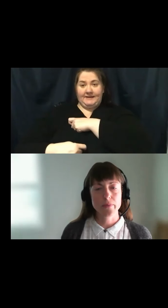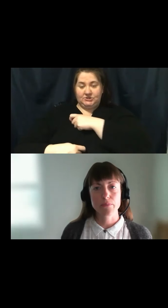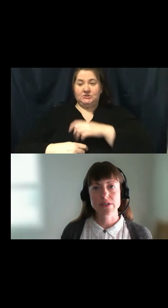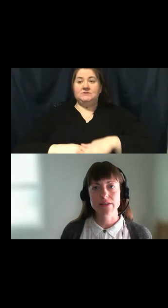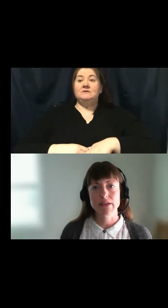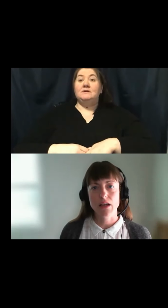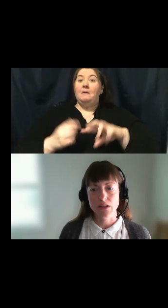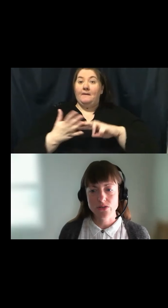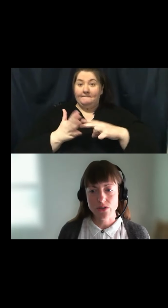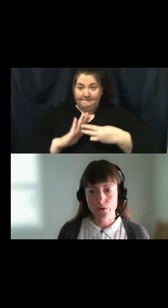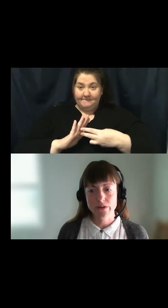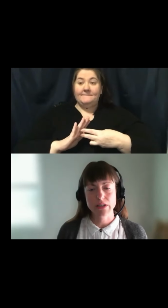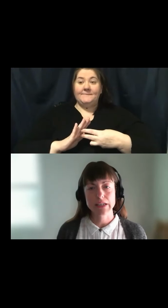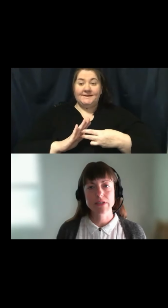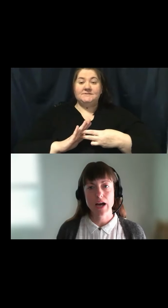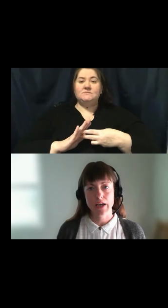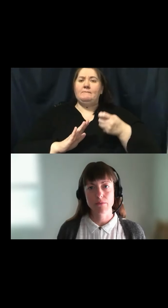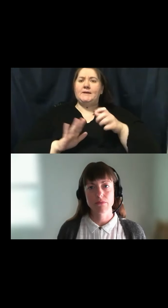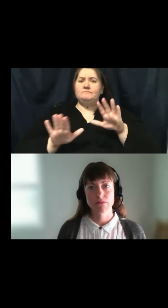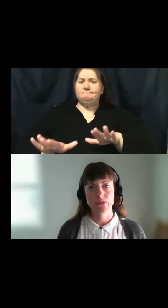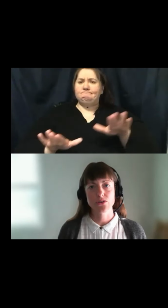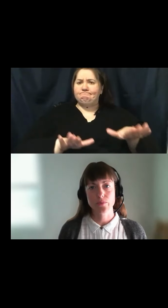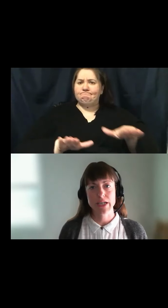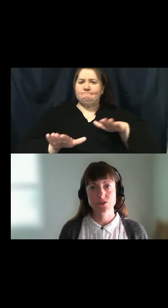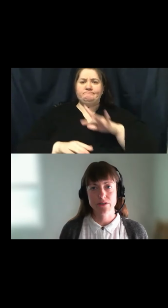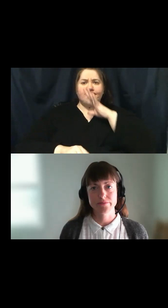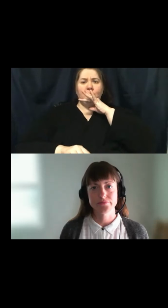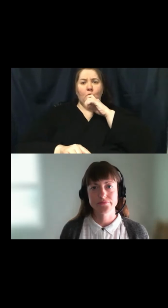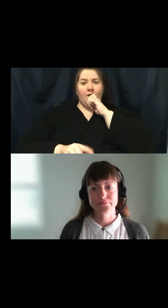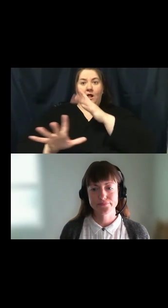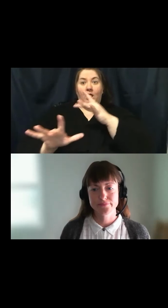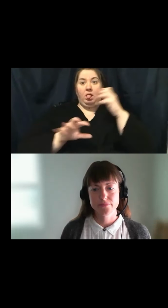means we'll be presenting a little slower to leave time for interpretation.